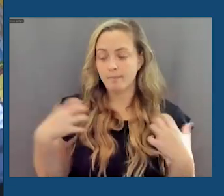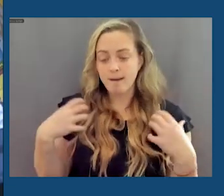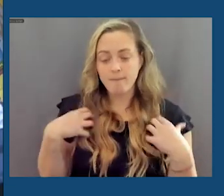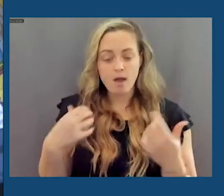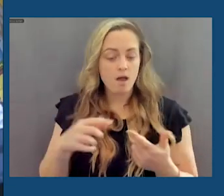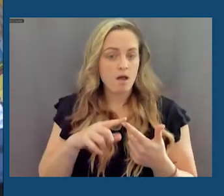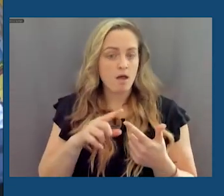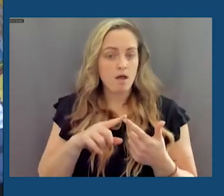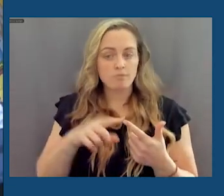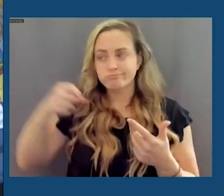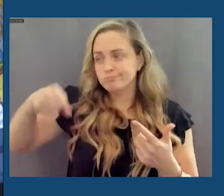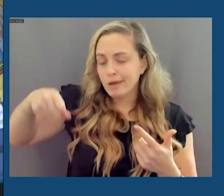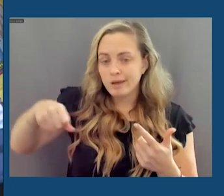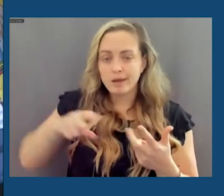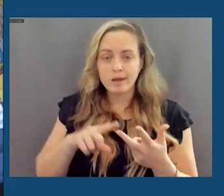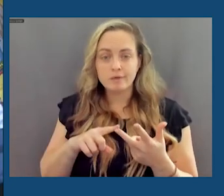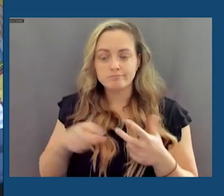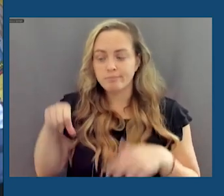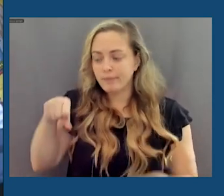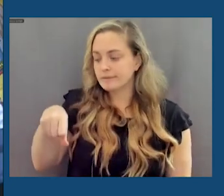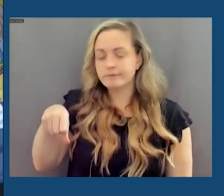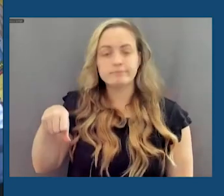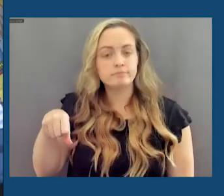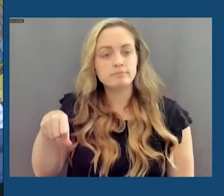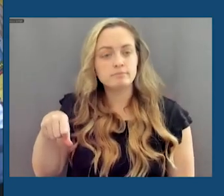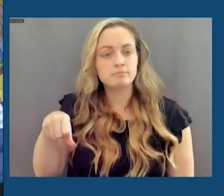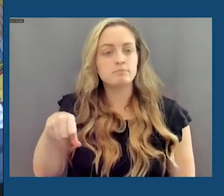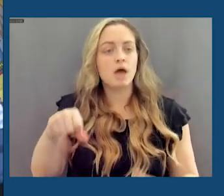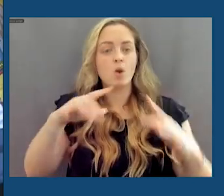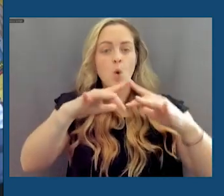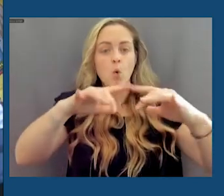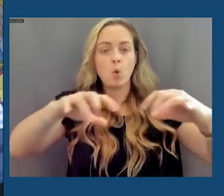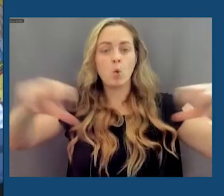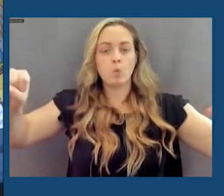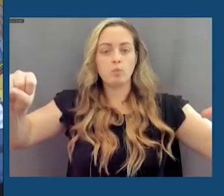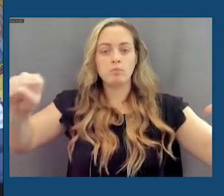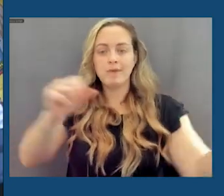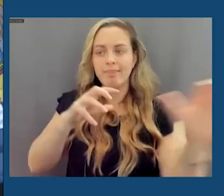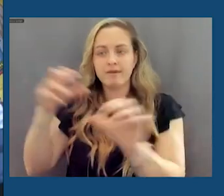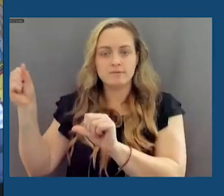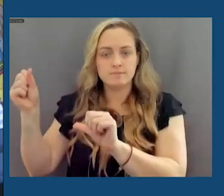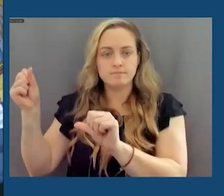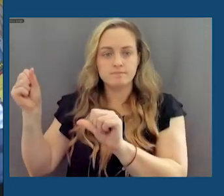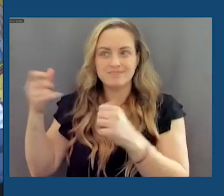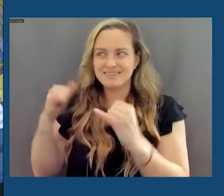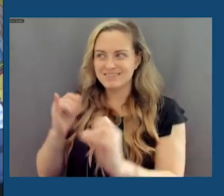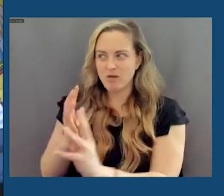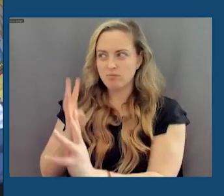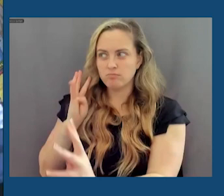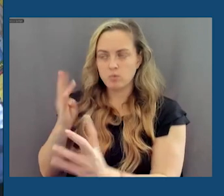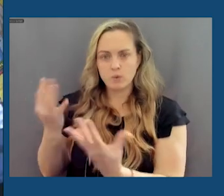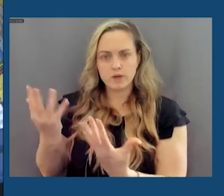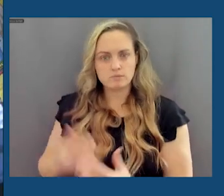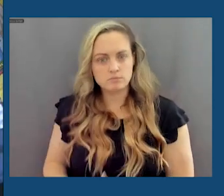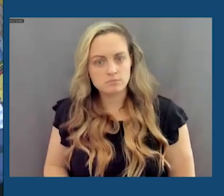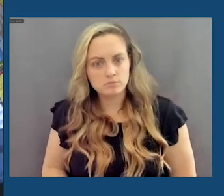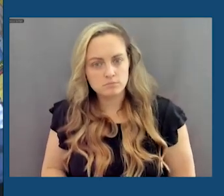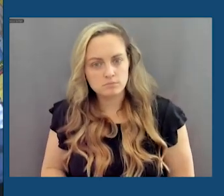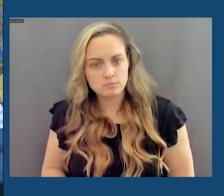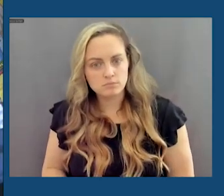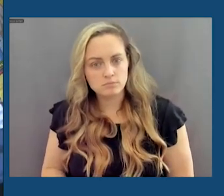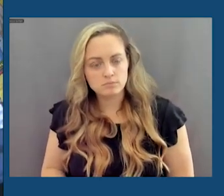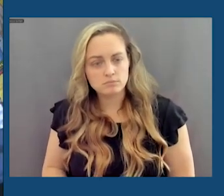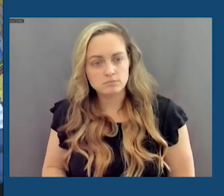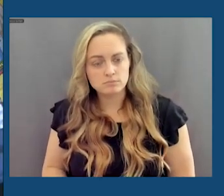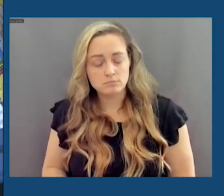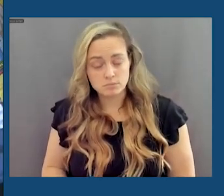duffel bag or a basket, comes in, clears the shelf off and walks out. You're still waiting to pay your bill. So I can tell